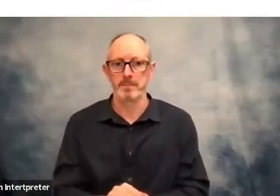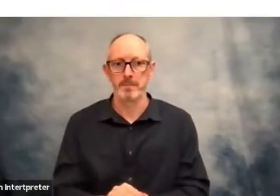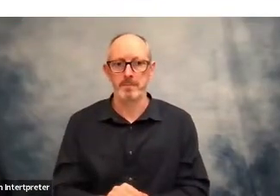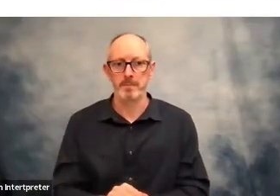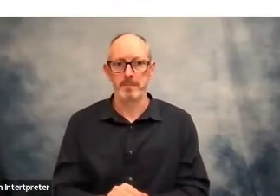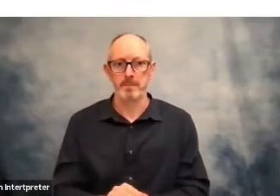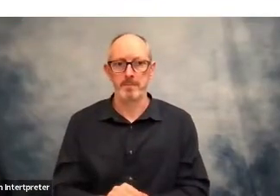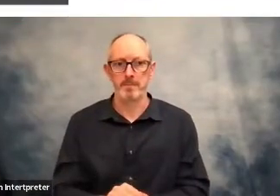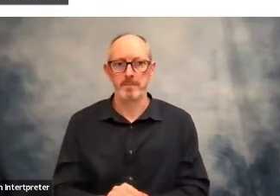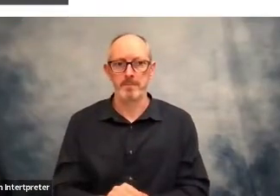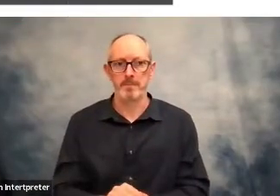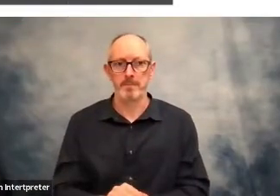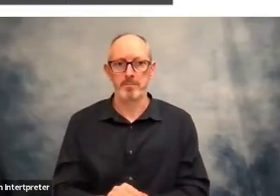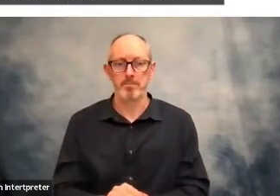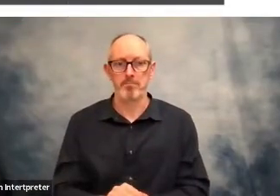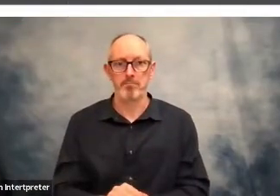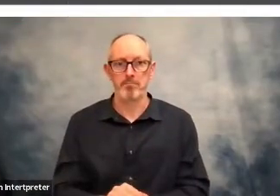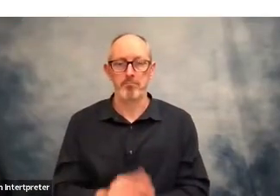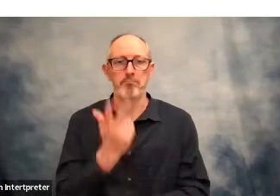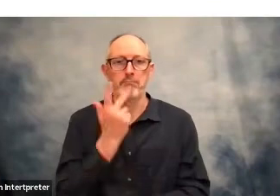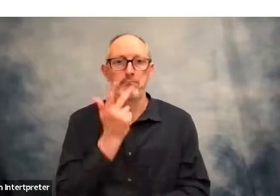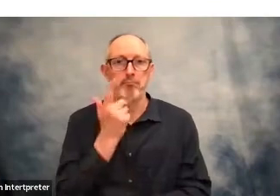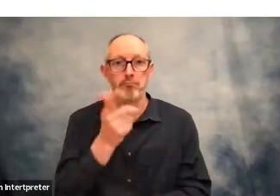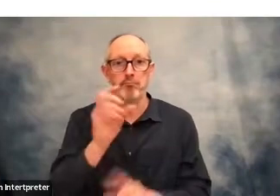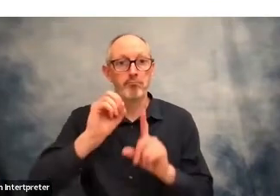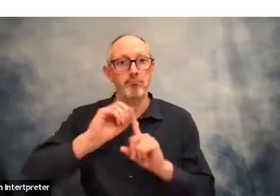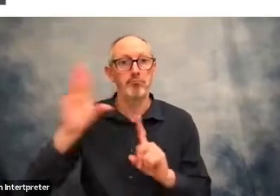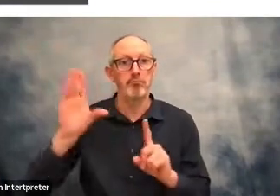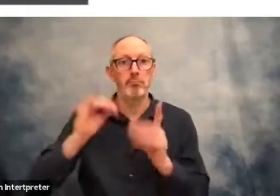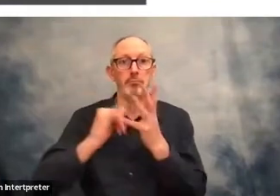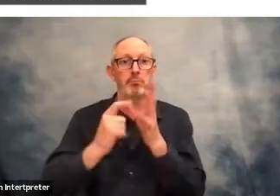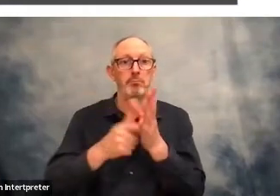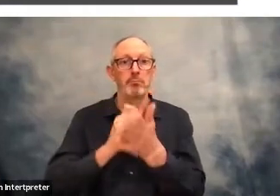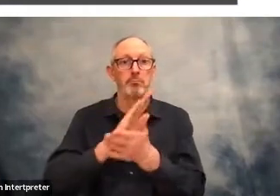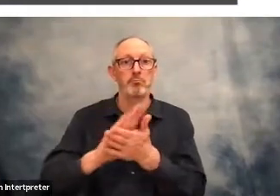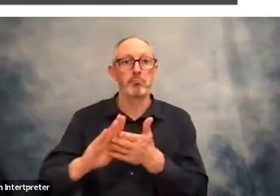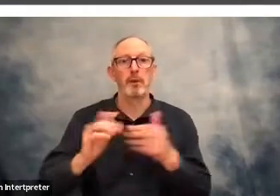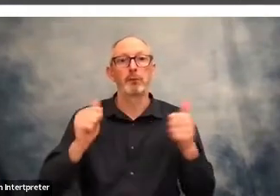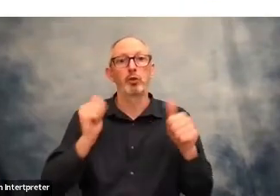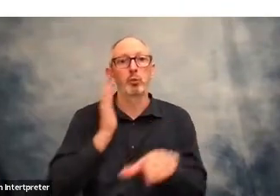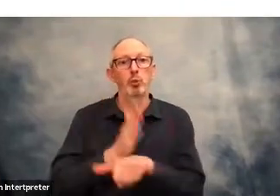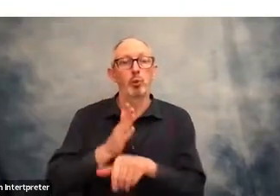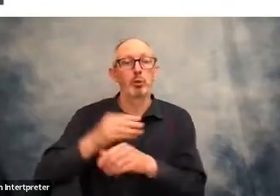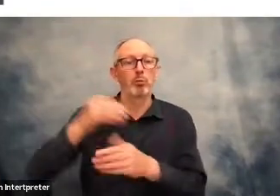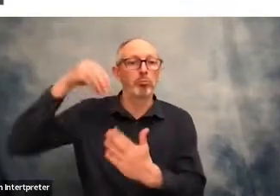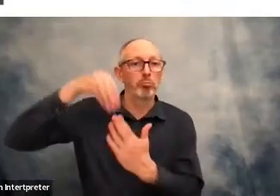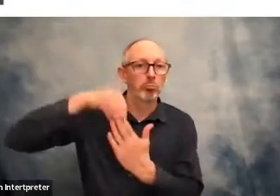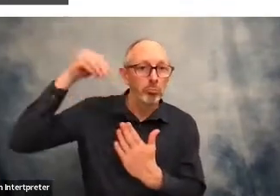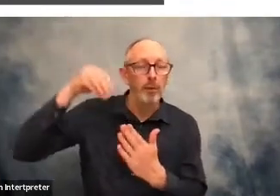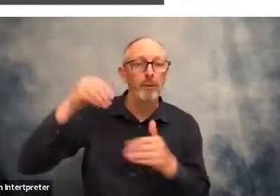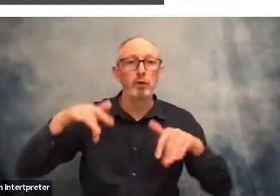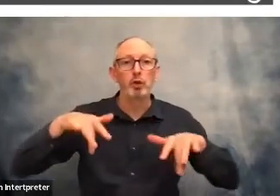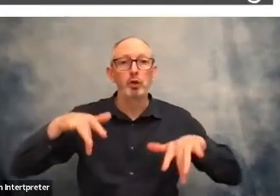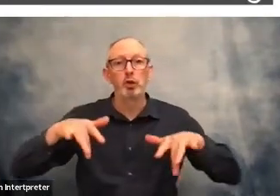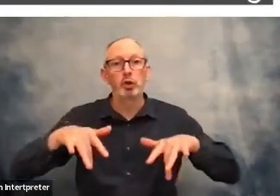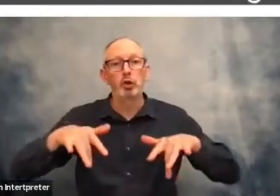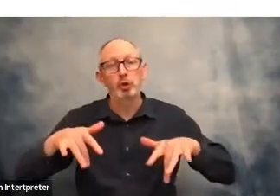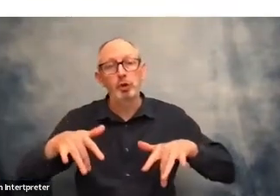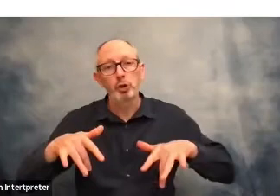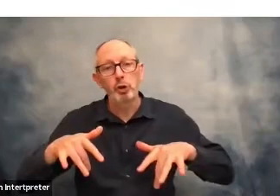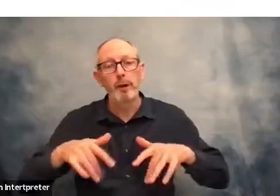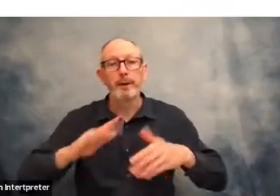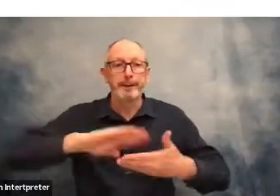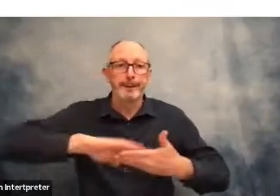It is 10 p.m. Sarah clocks off after a 9-hour shift, but she's not done. She opens her laptop and starts writing